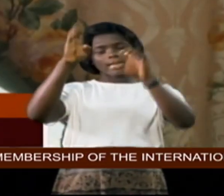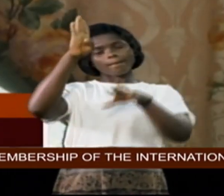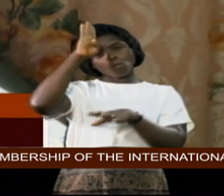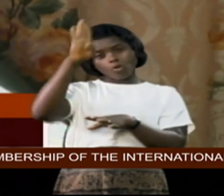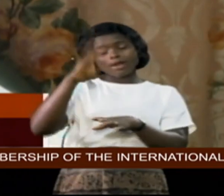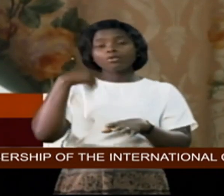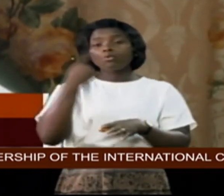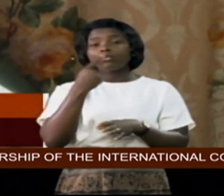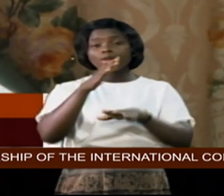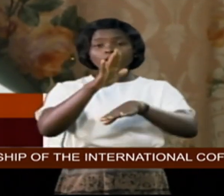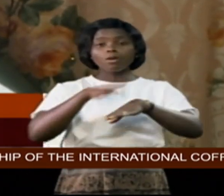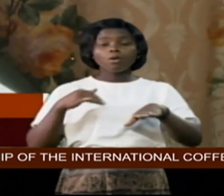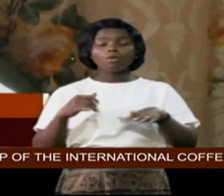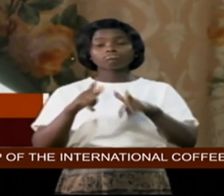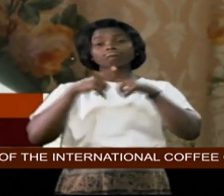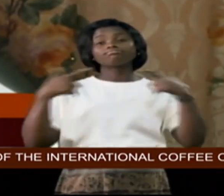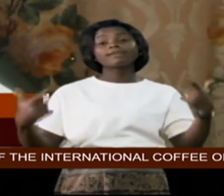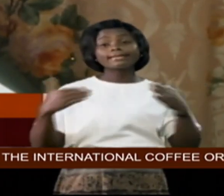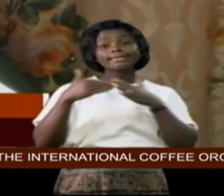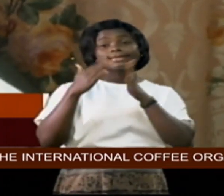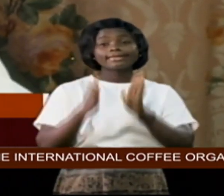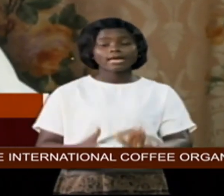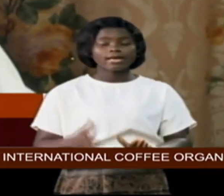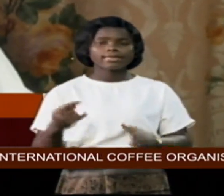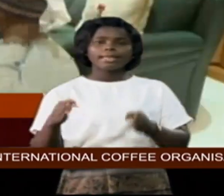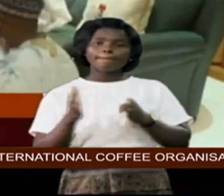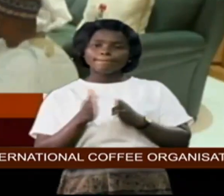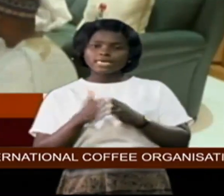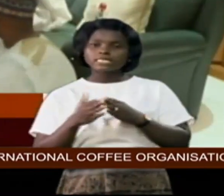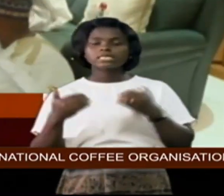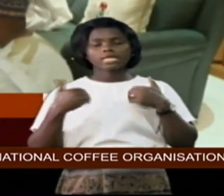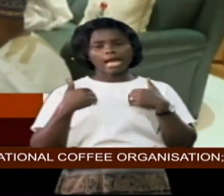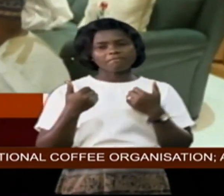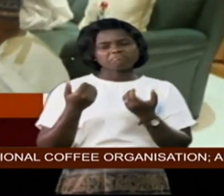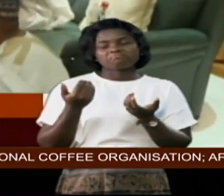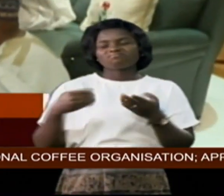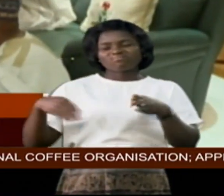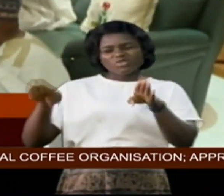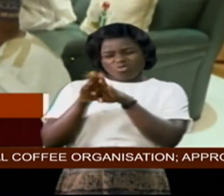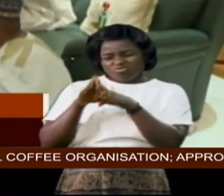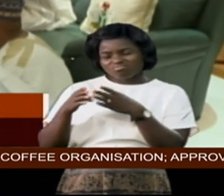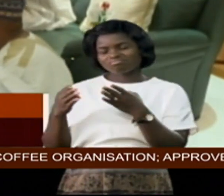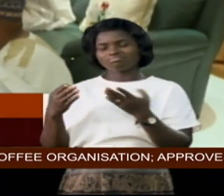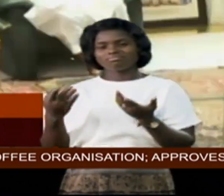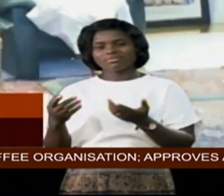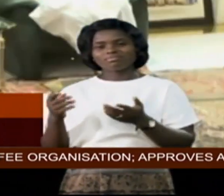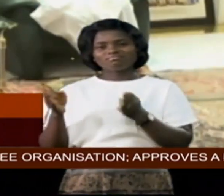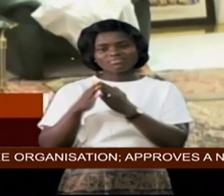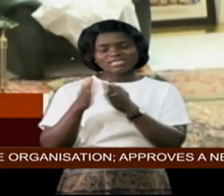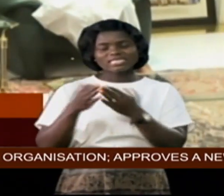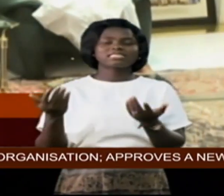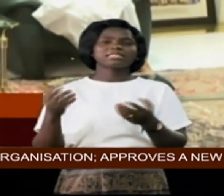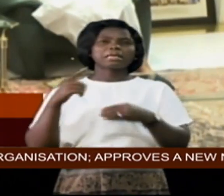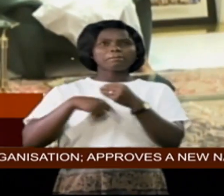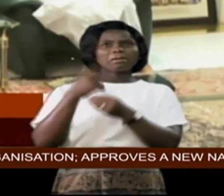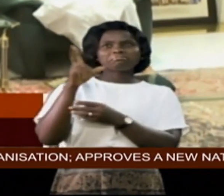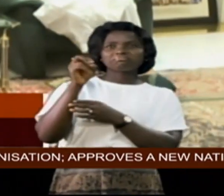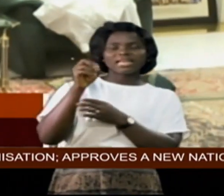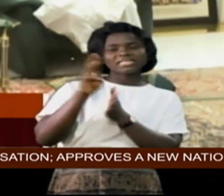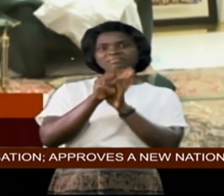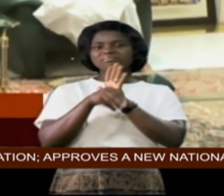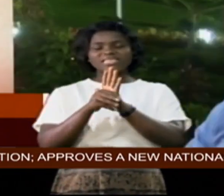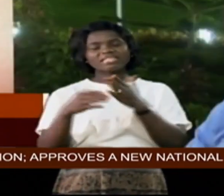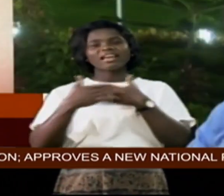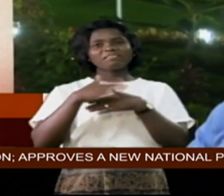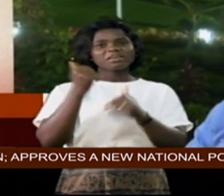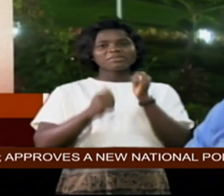he called a great leader. Their meeting, held behind closed doors, lasted about 30 minutes, after which the royal